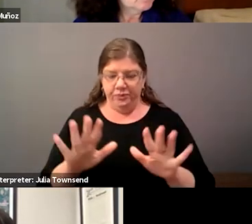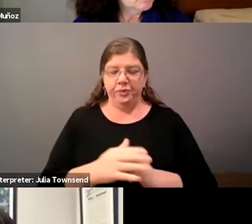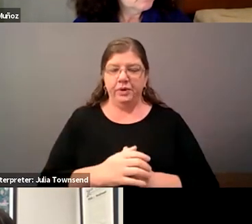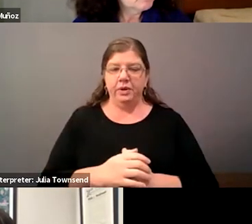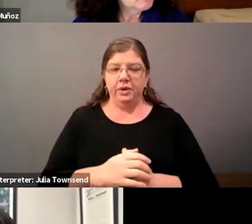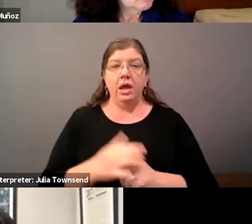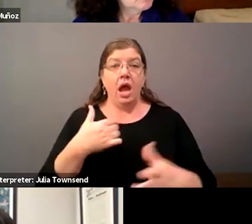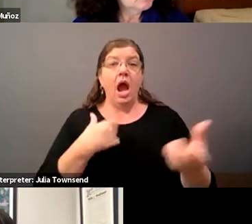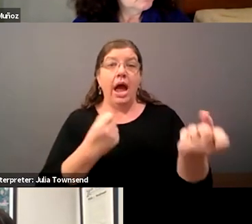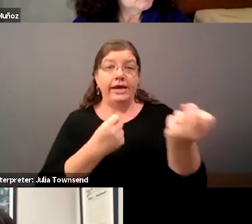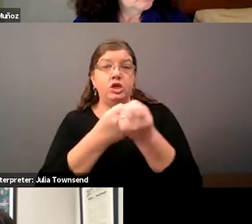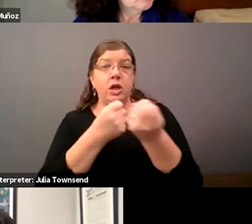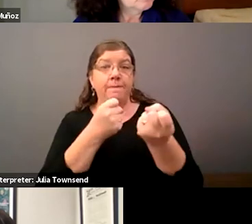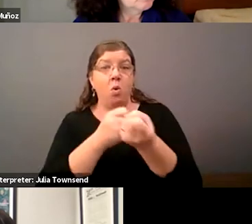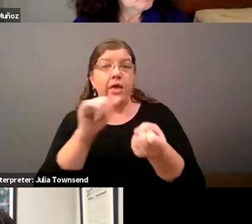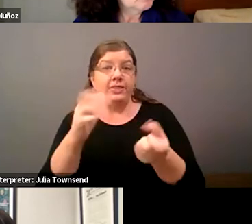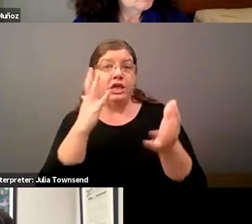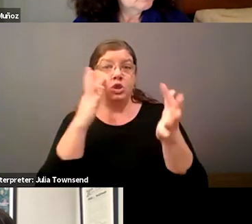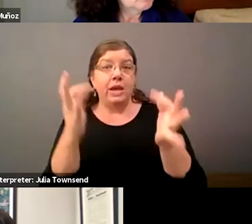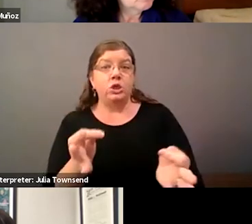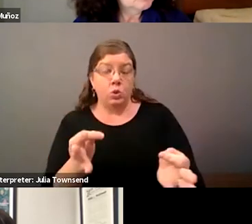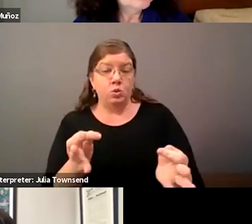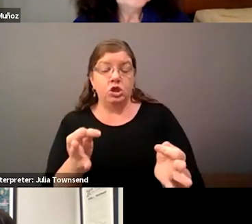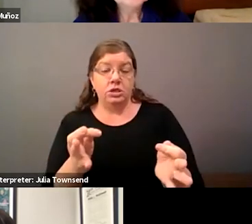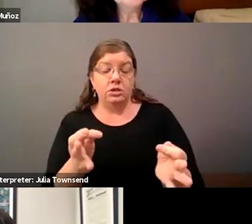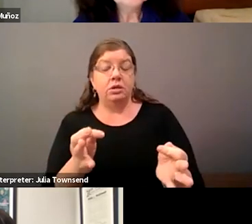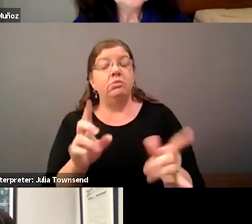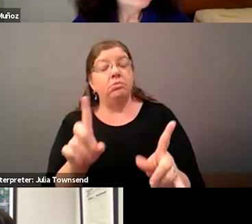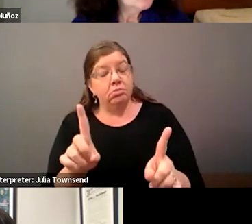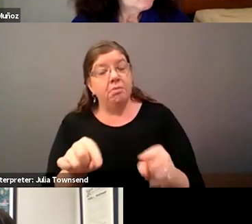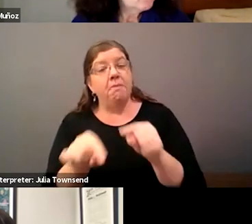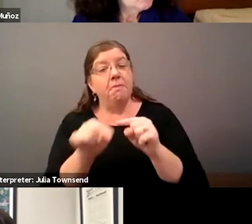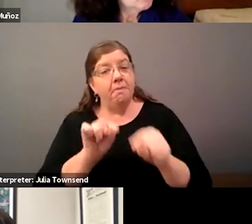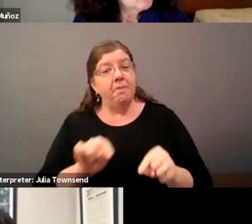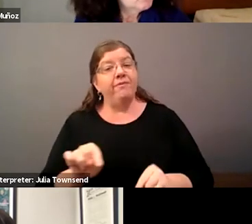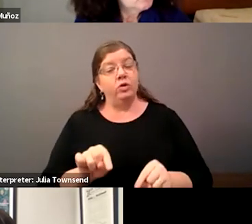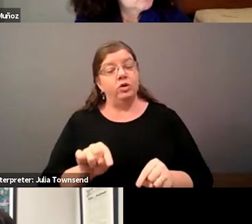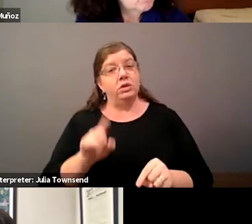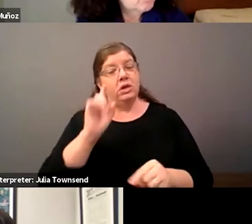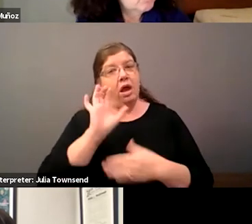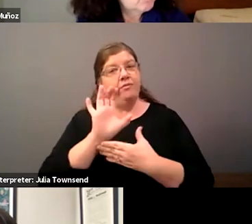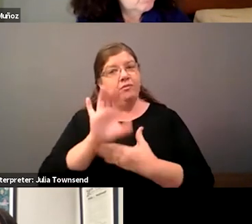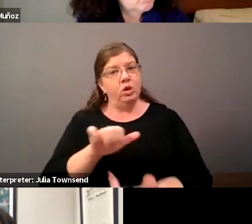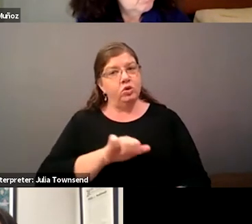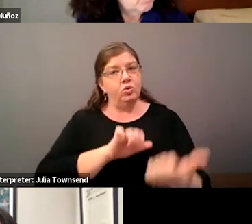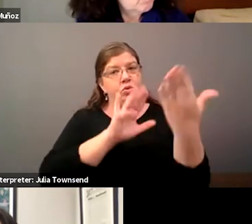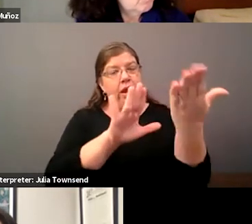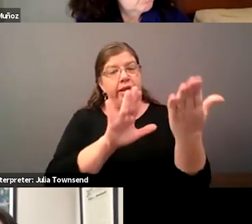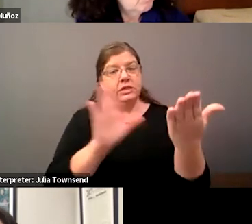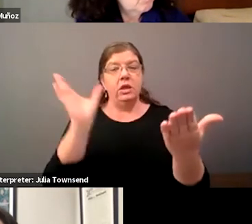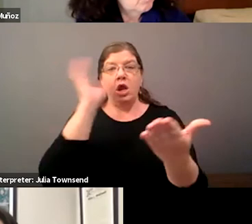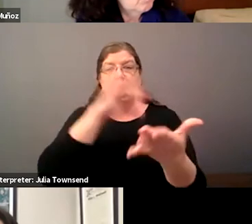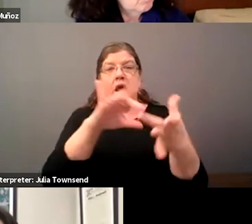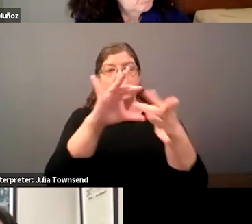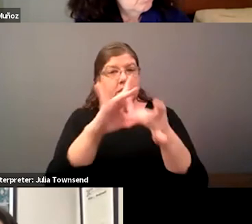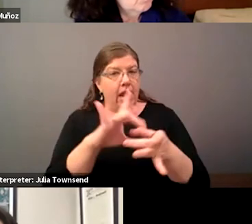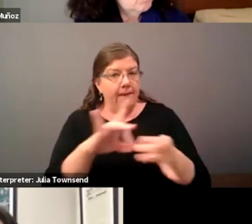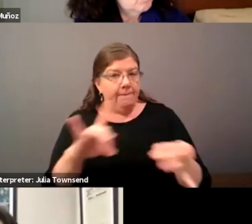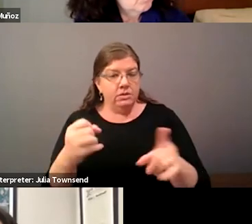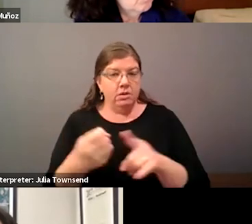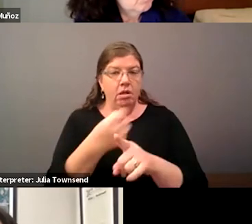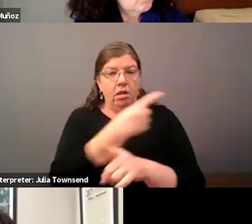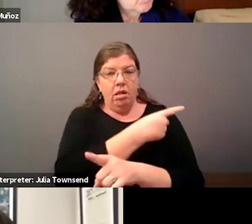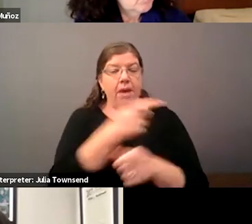i support this resolution but first i am forced to address the erroneous statements by